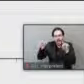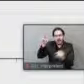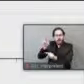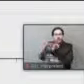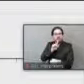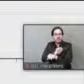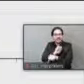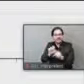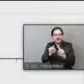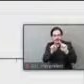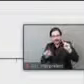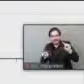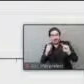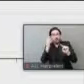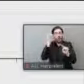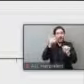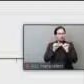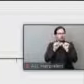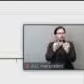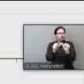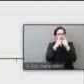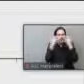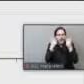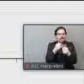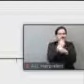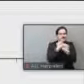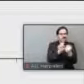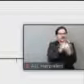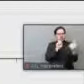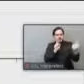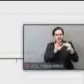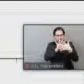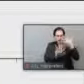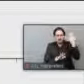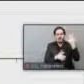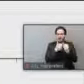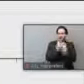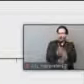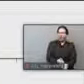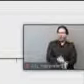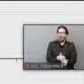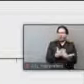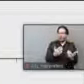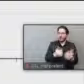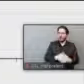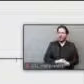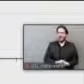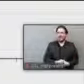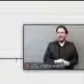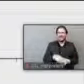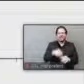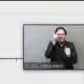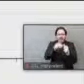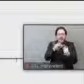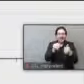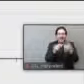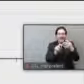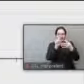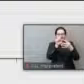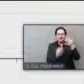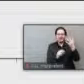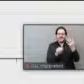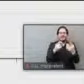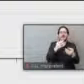keep wearing masks and doing all the other safe practices. Remember, the red, yellow, being yellow